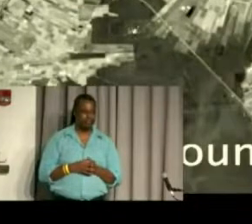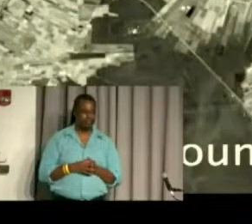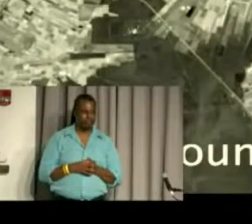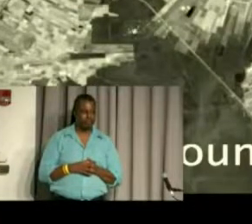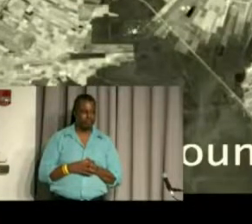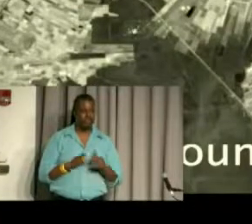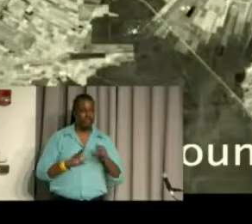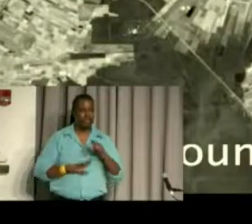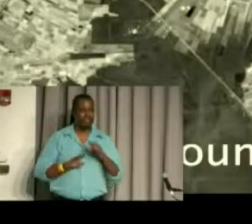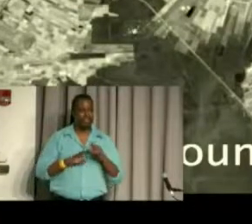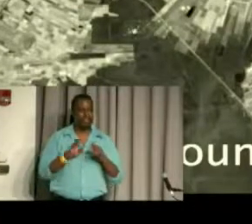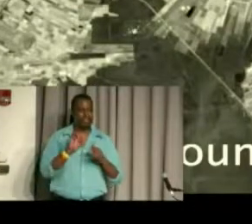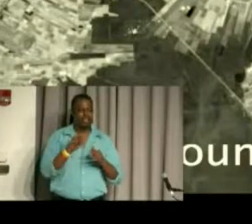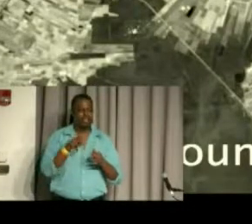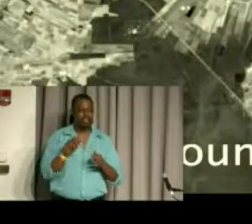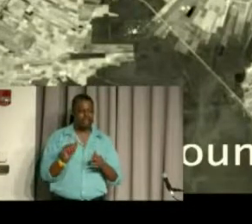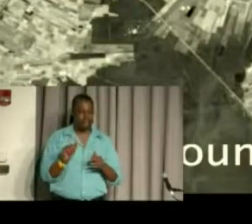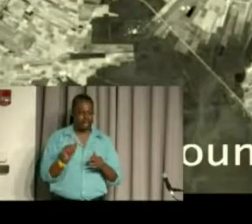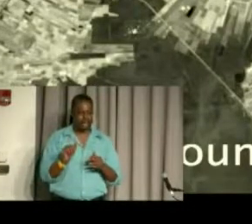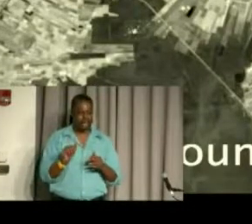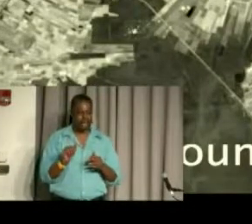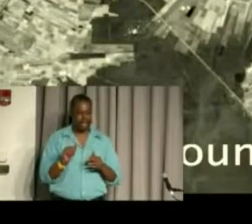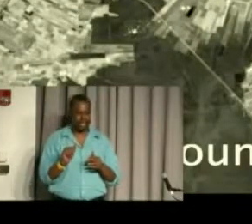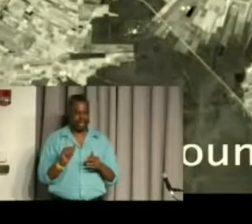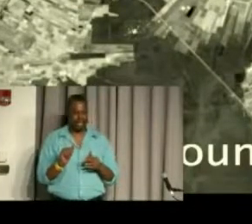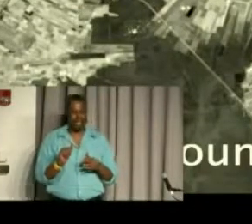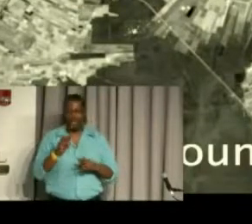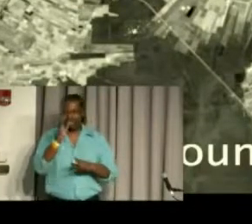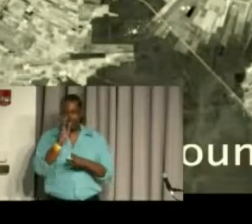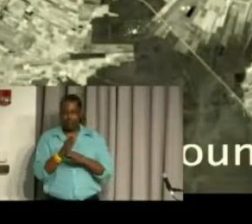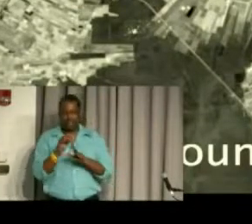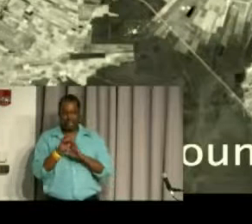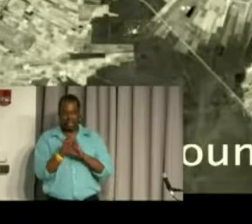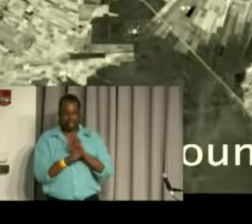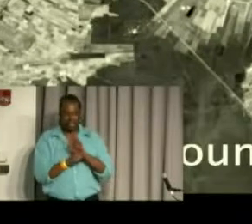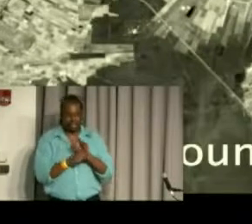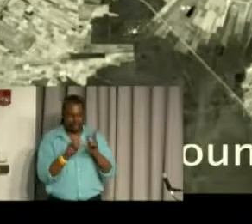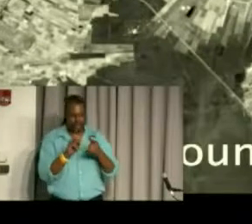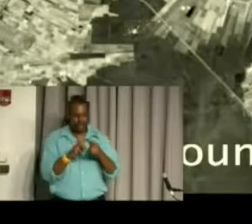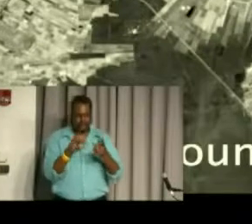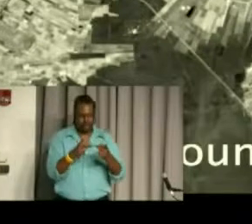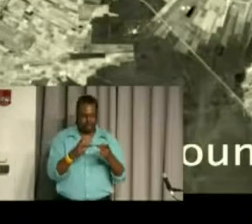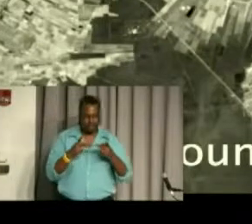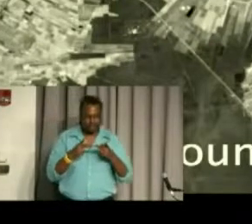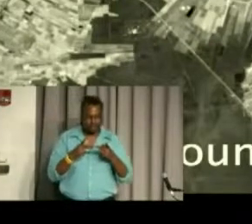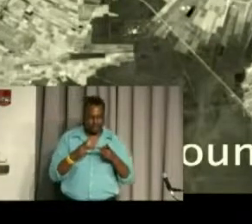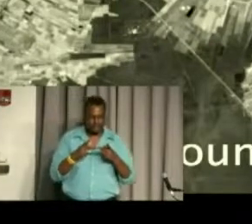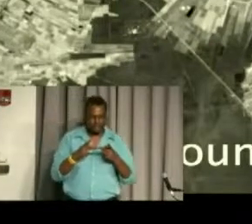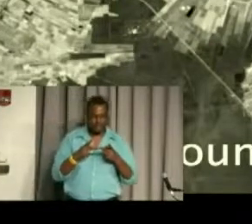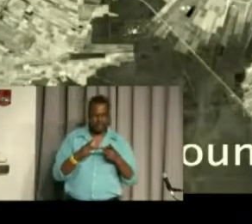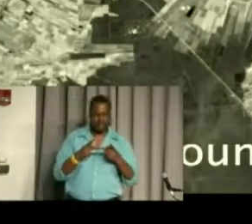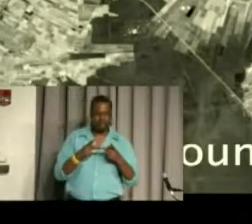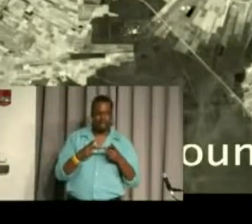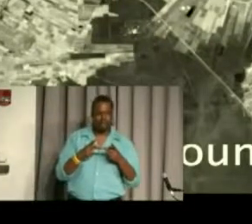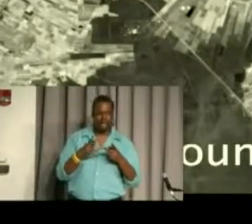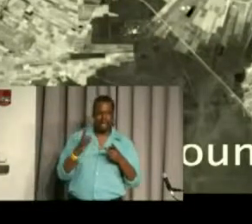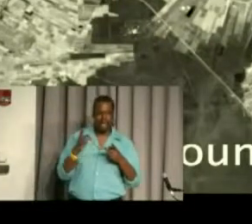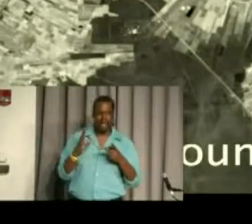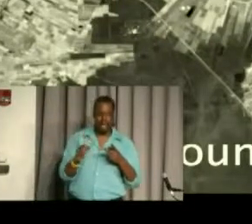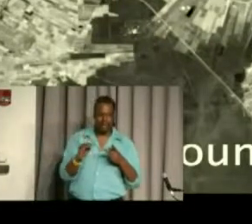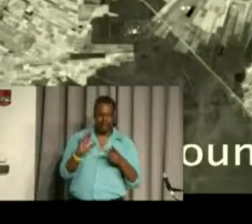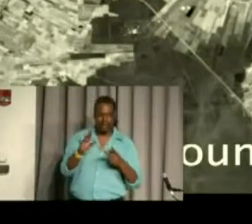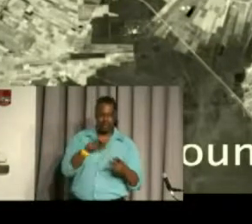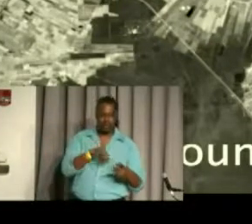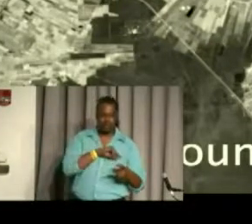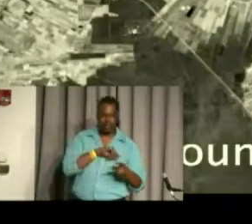Essentially, the EPA directs states to set their air quality standards. So